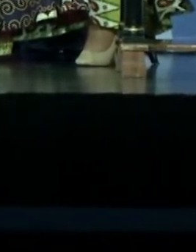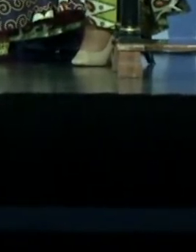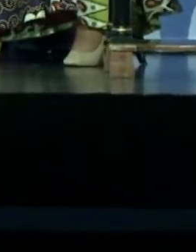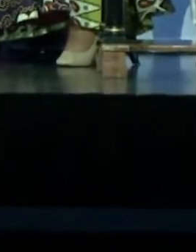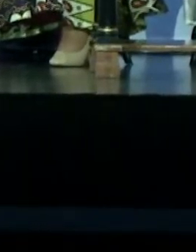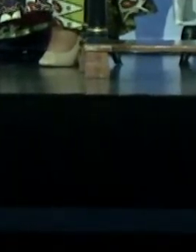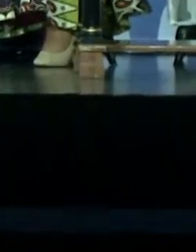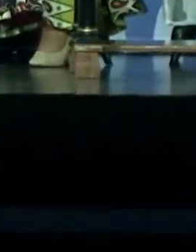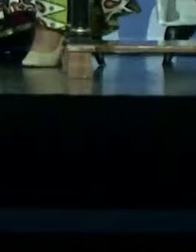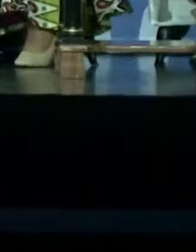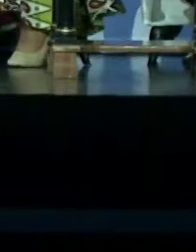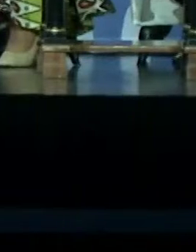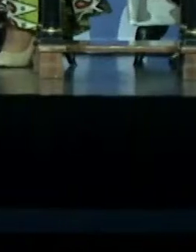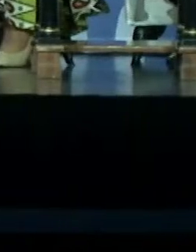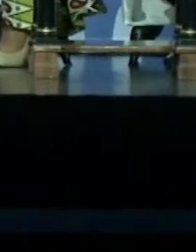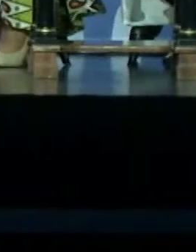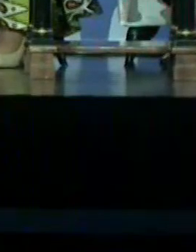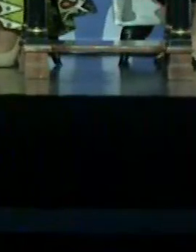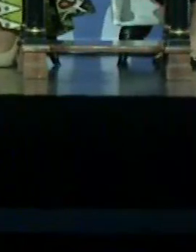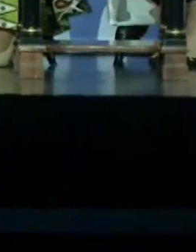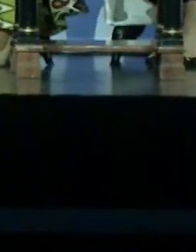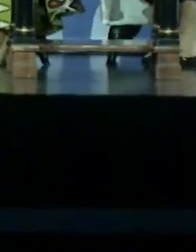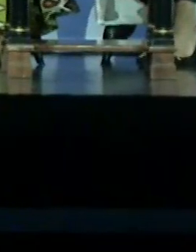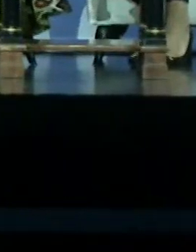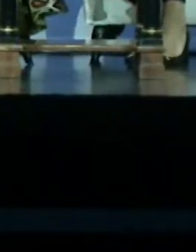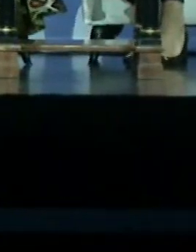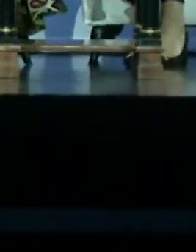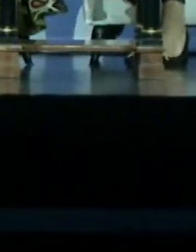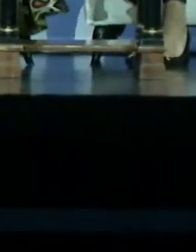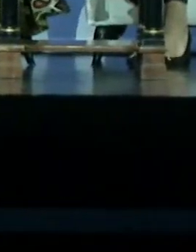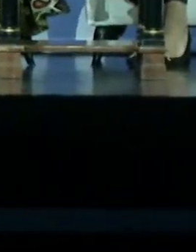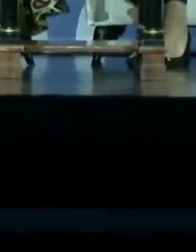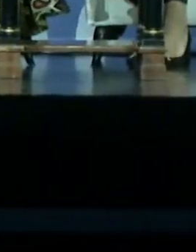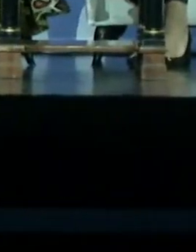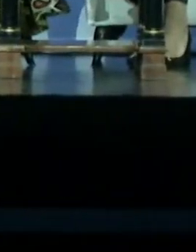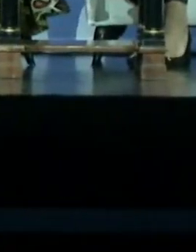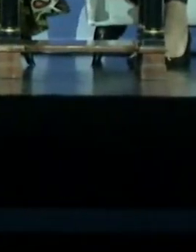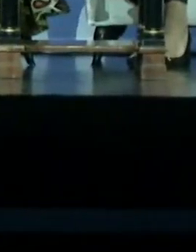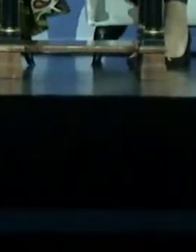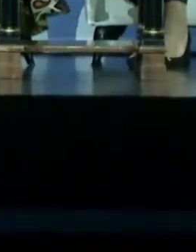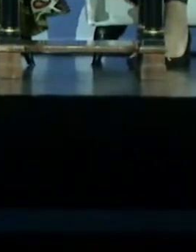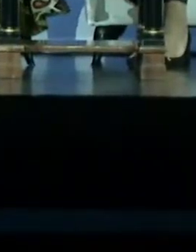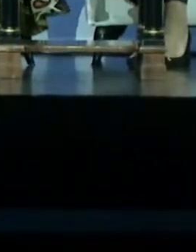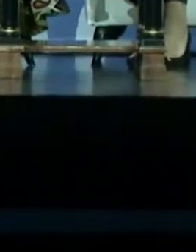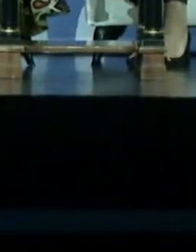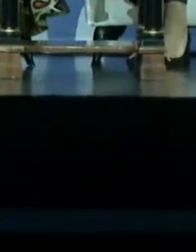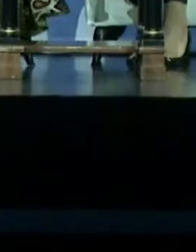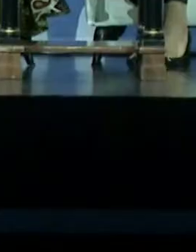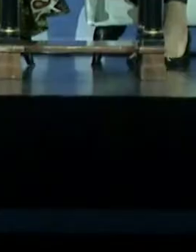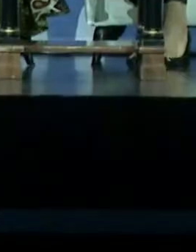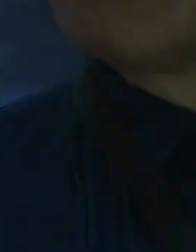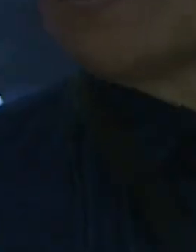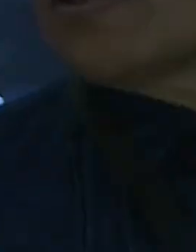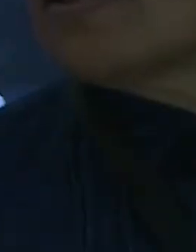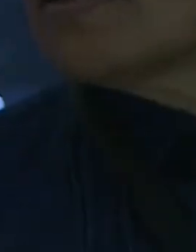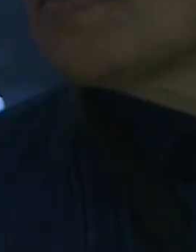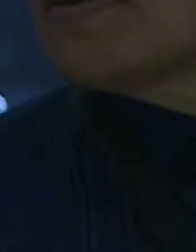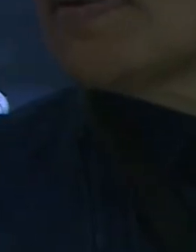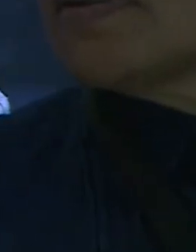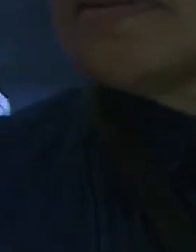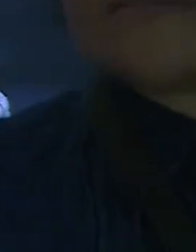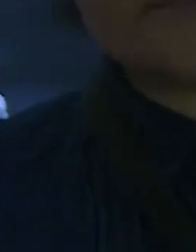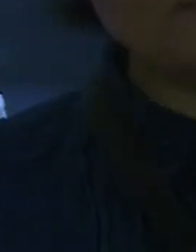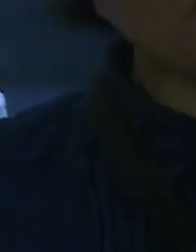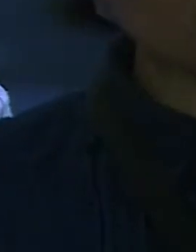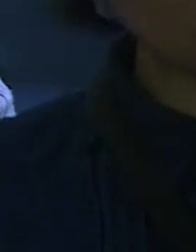the First Lady, Ms. Monica Genkos, who is the First Lady of the Republic of Namibia. She's a